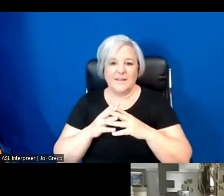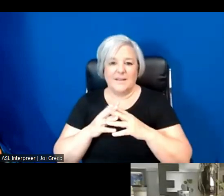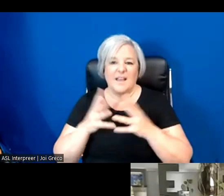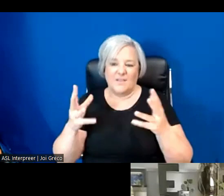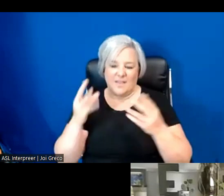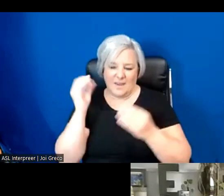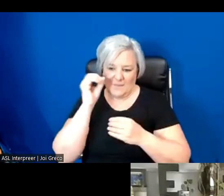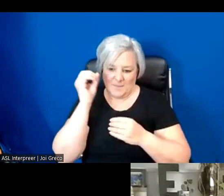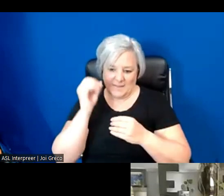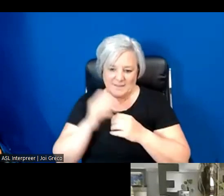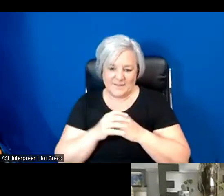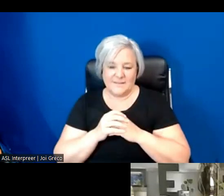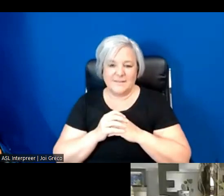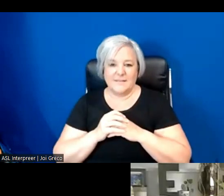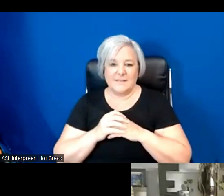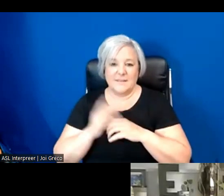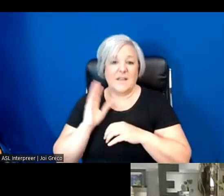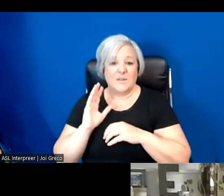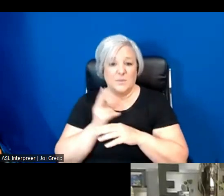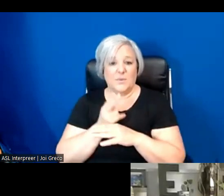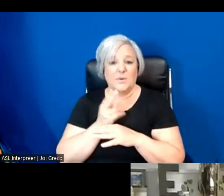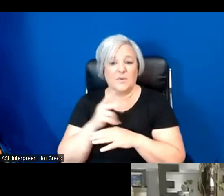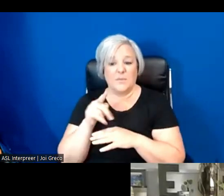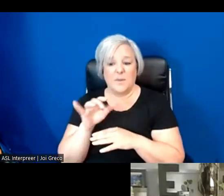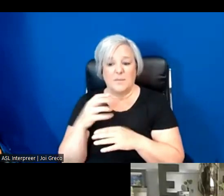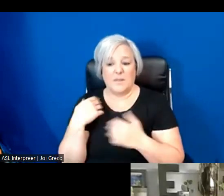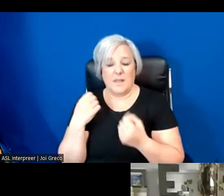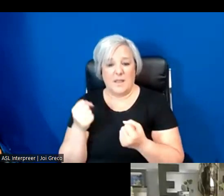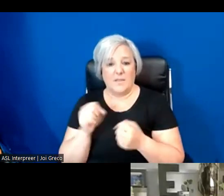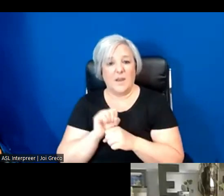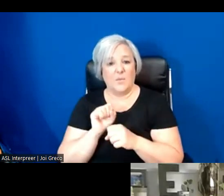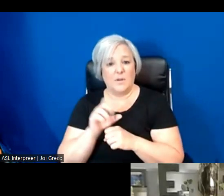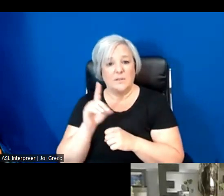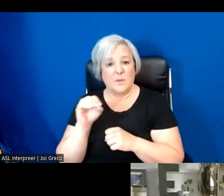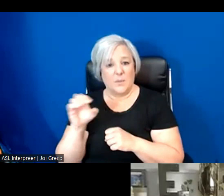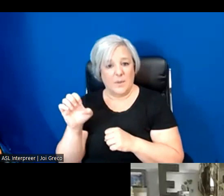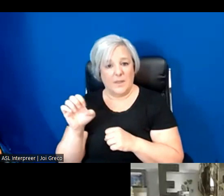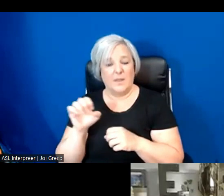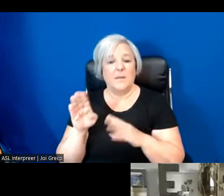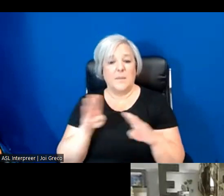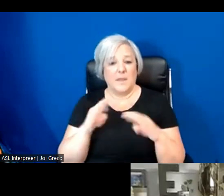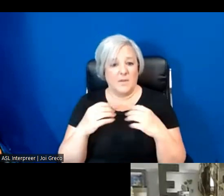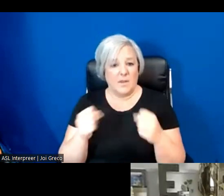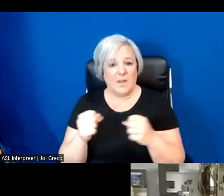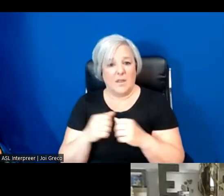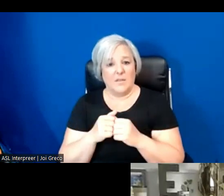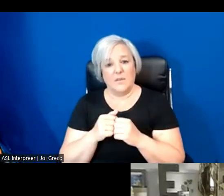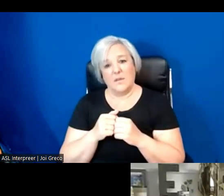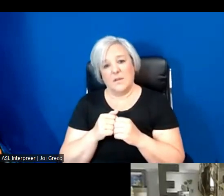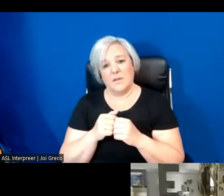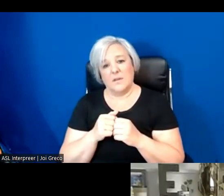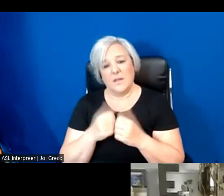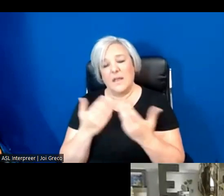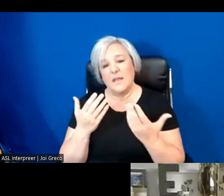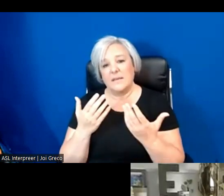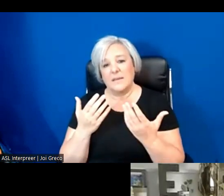opinions. So I used to work for public health, and now I work for the Department of Ed. I've worked in behavioral health. Other than maybe I